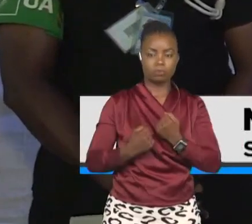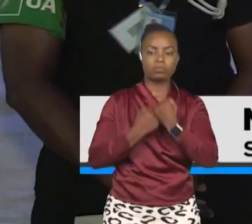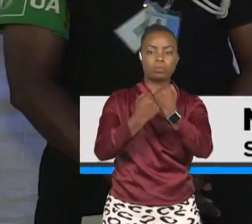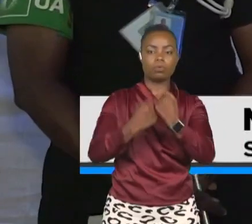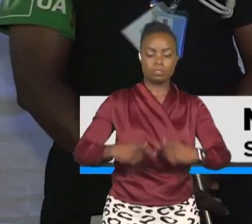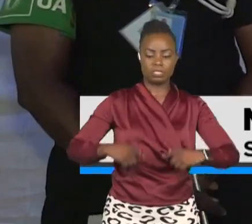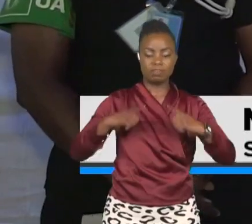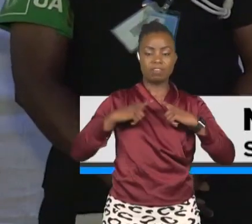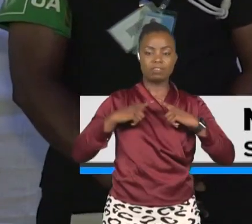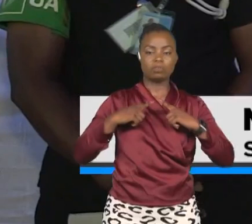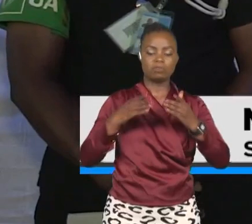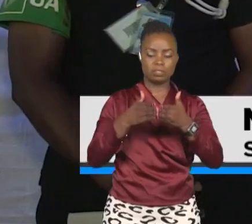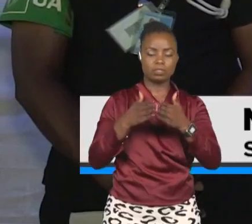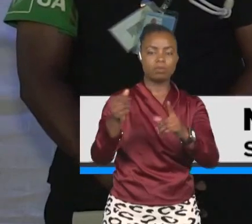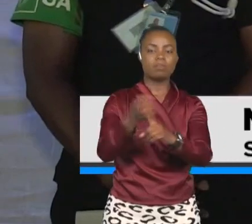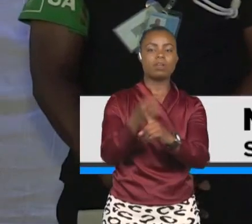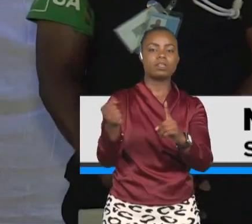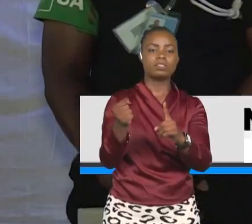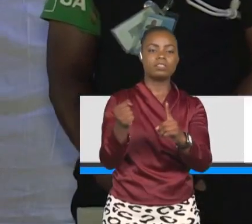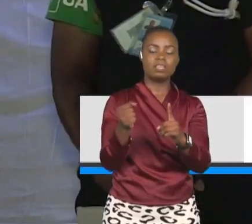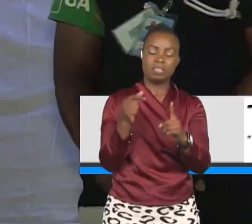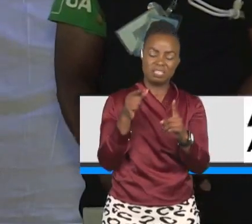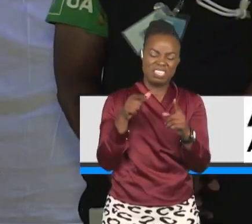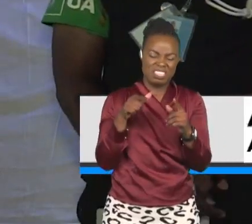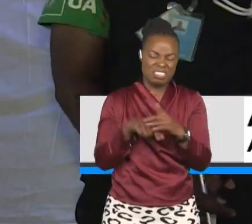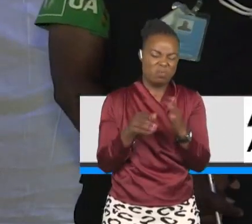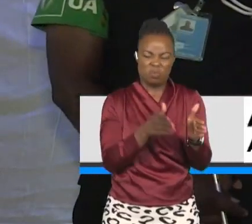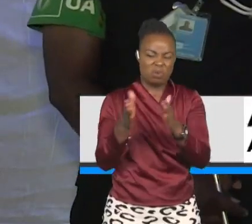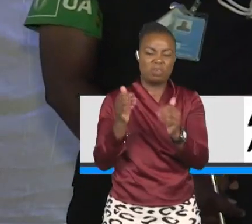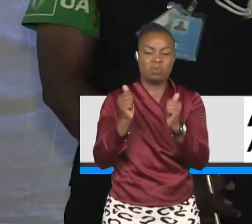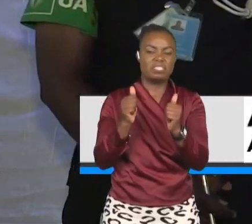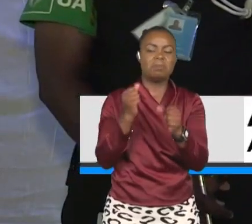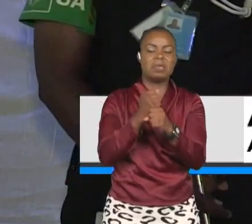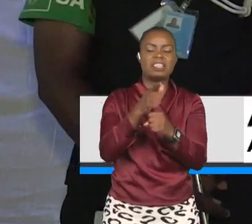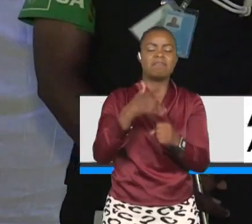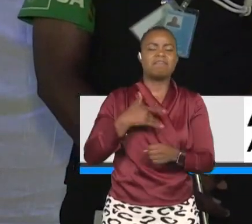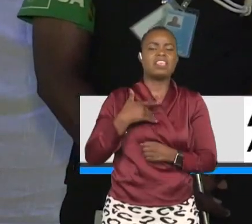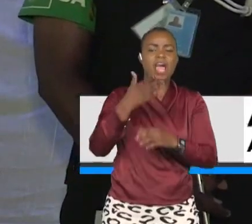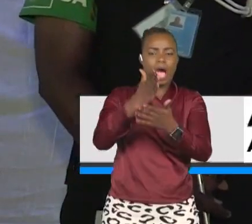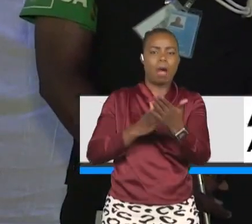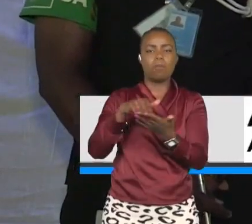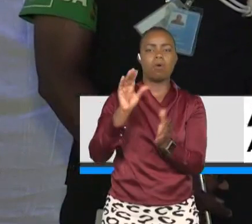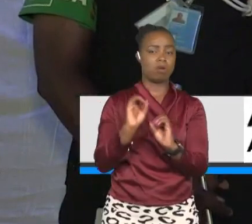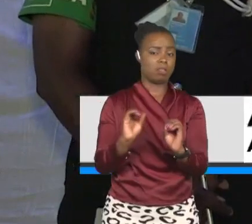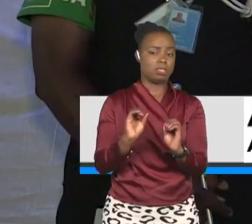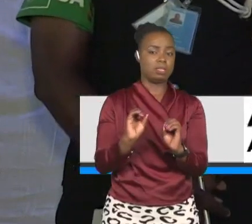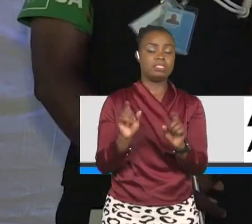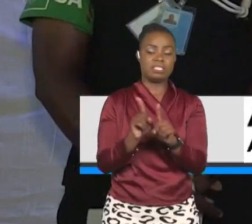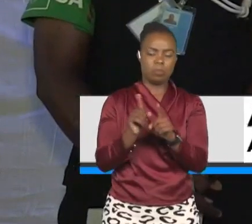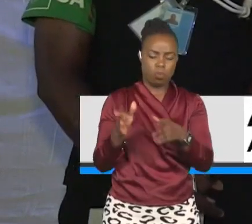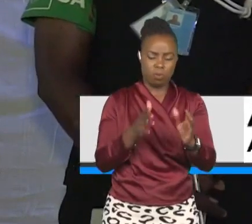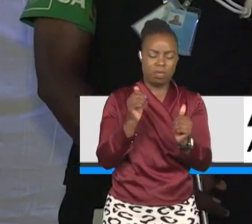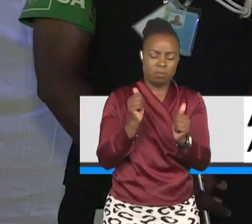of sexual violence in a manner that does not further harm, but ensure that the